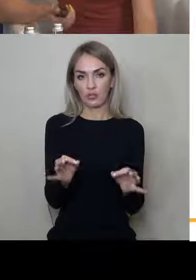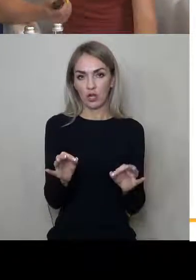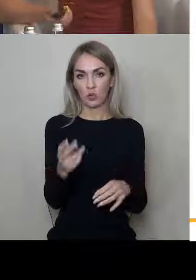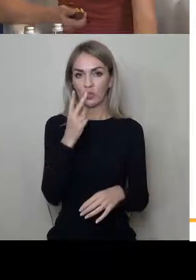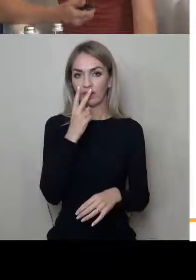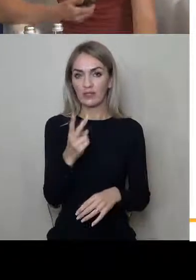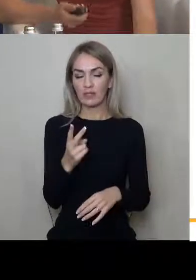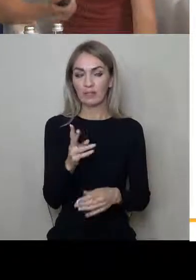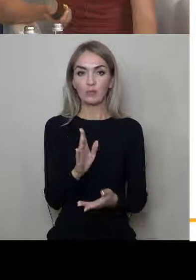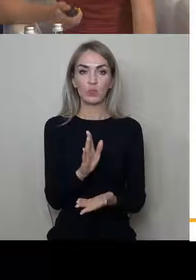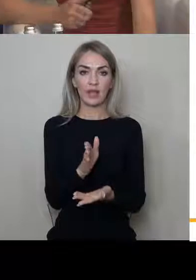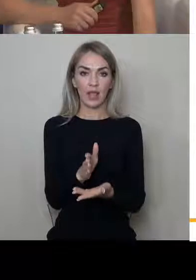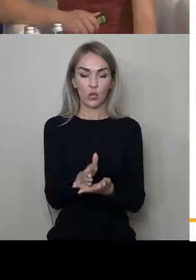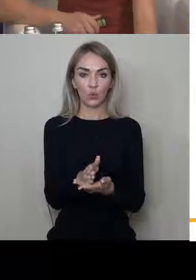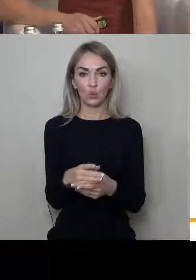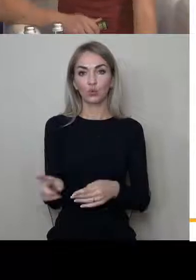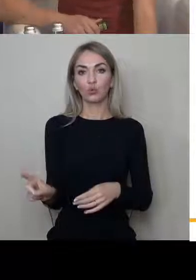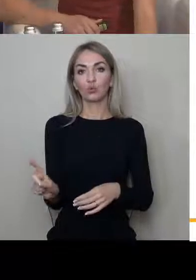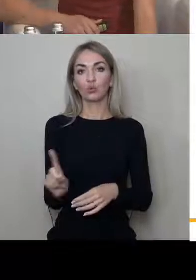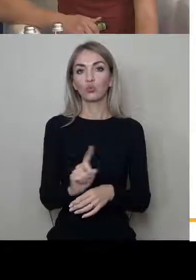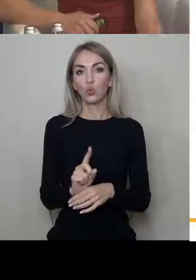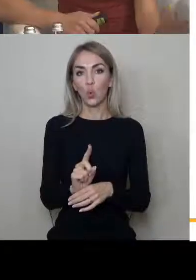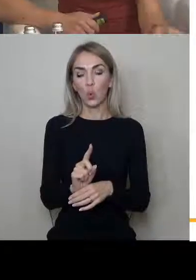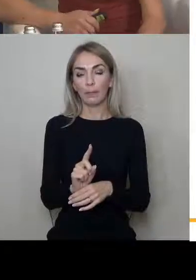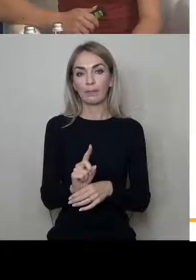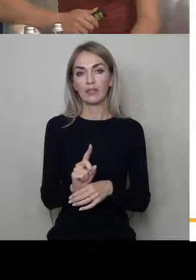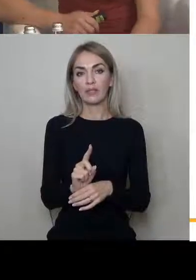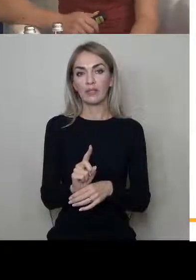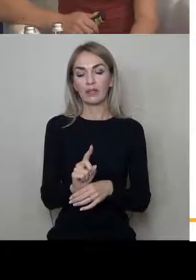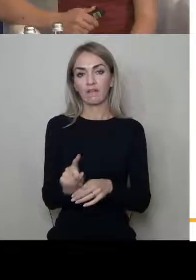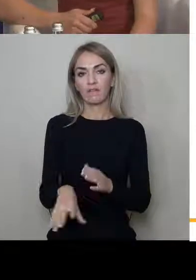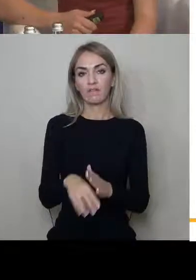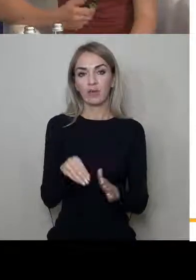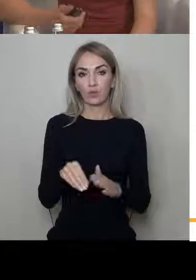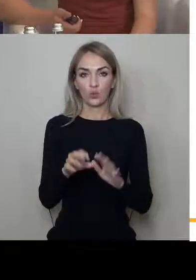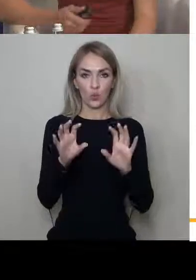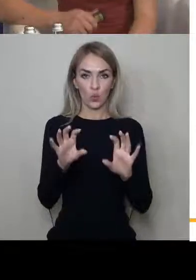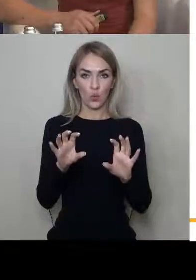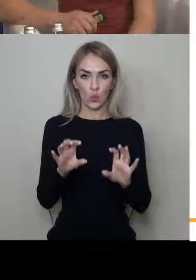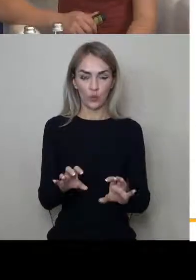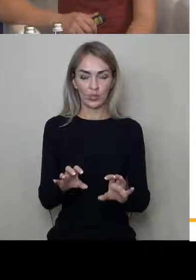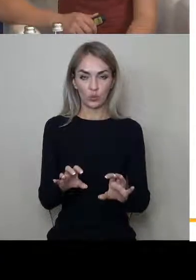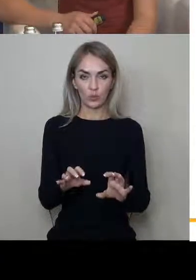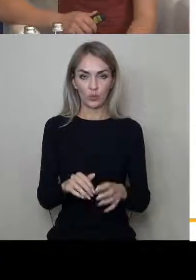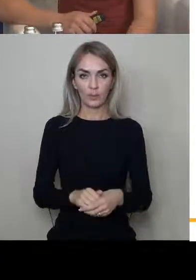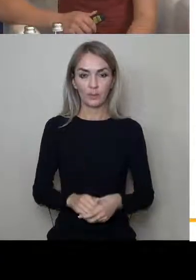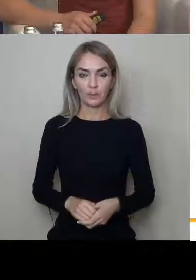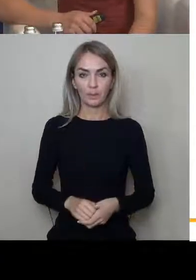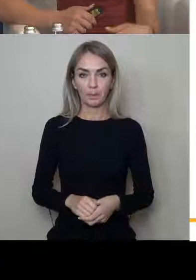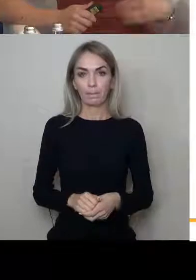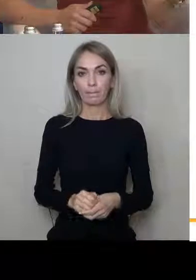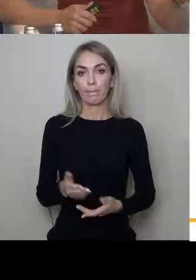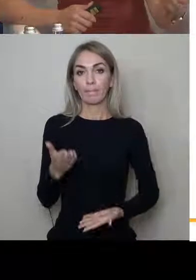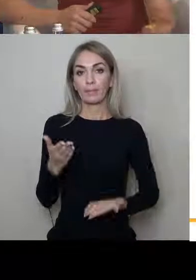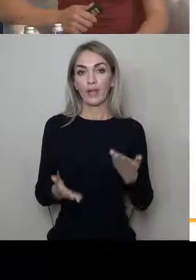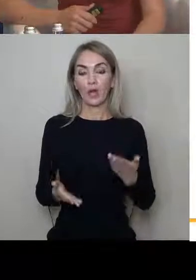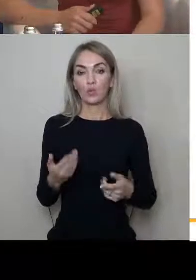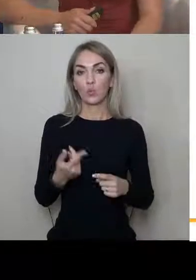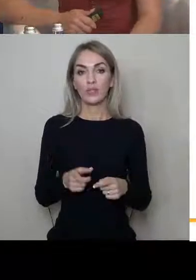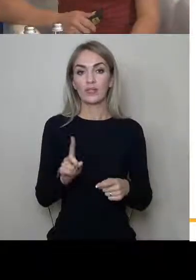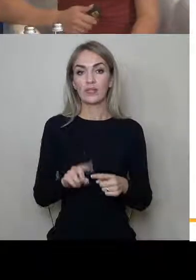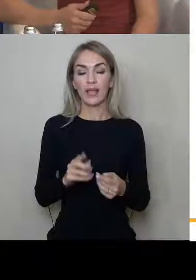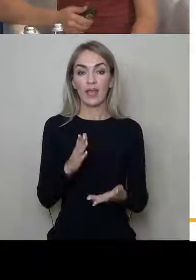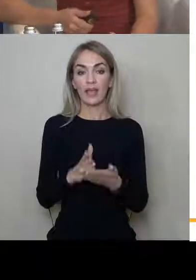unlawful actions, you need to go to the provisions of the election code. For instance, if you